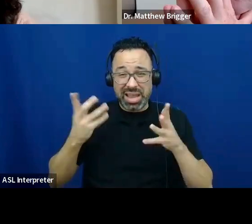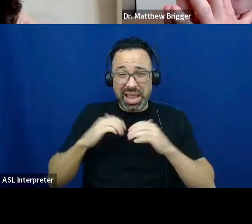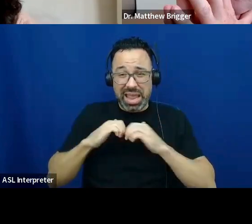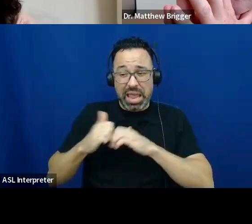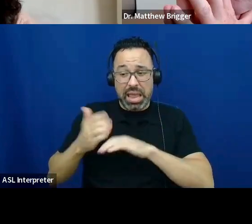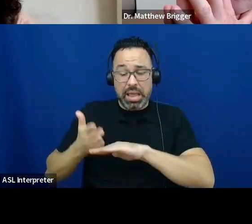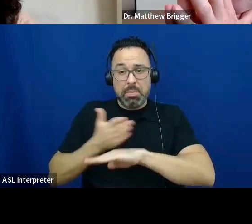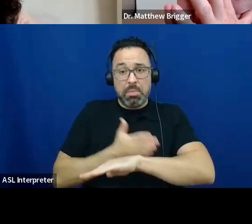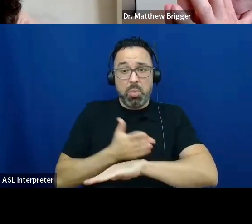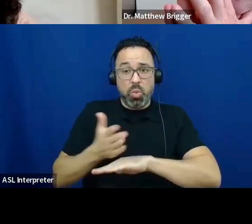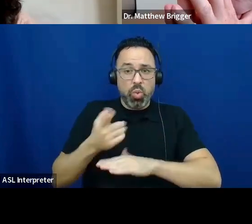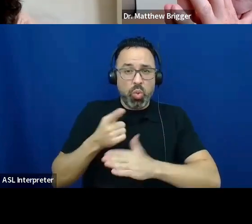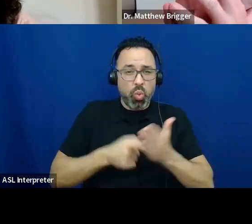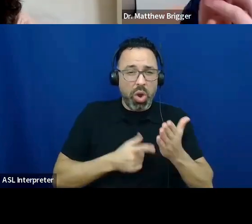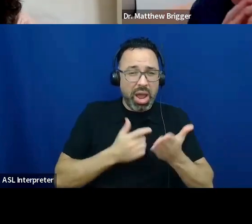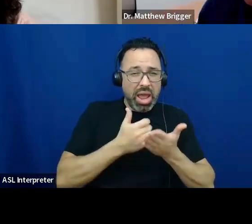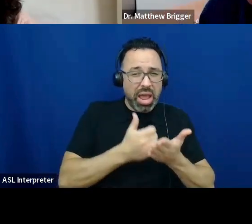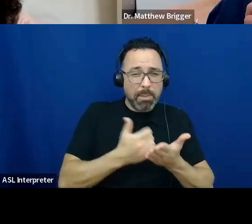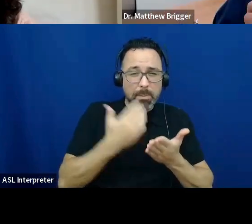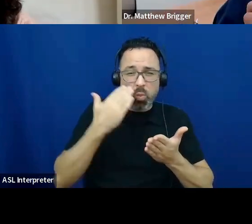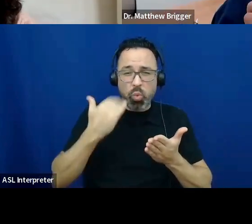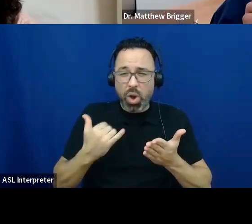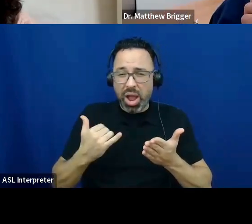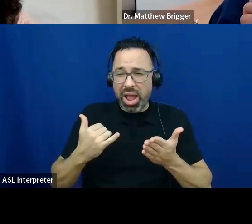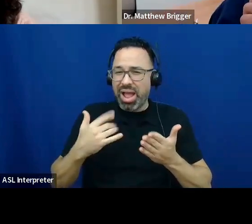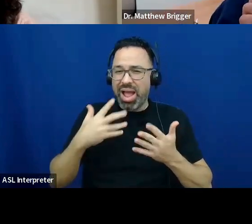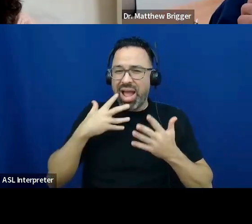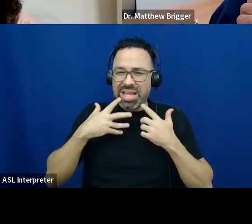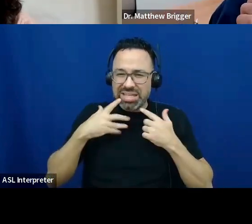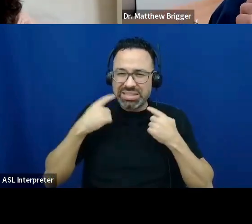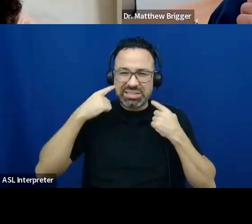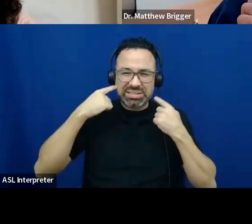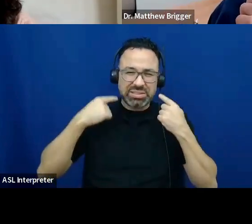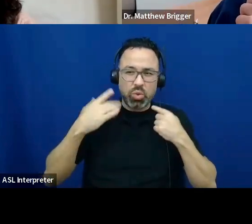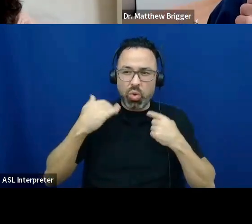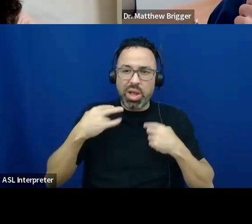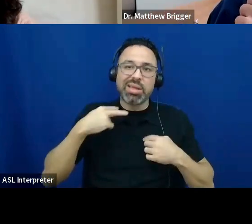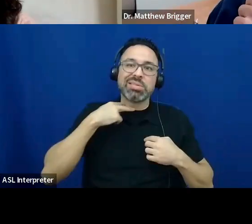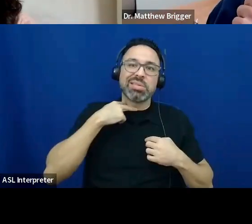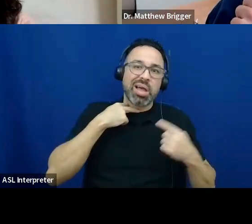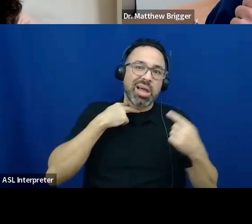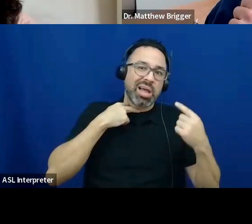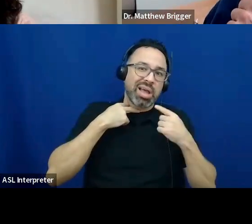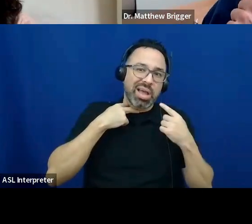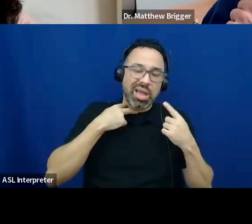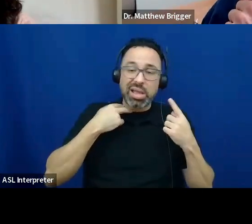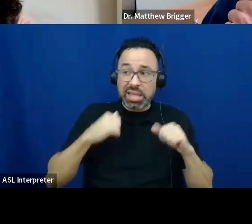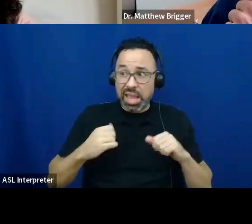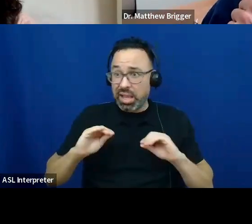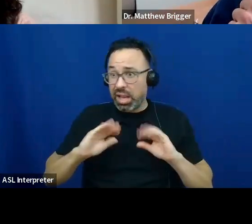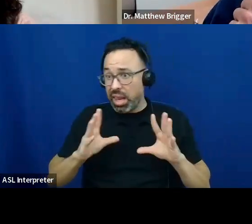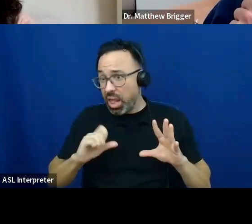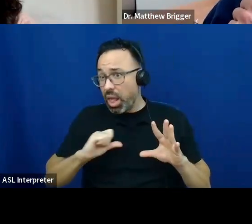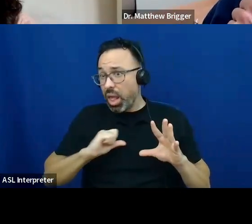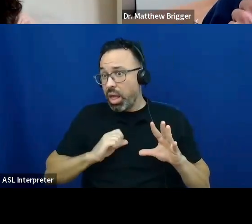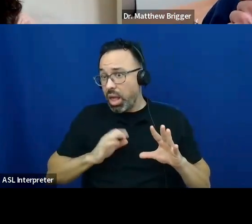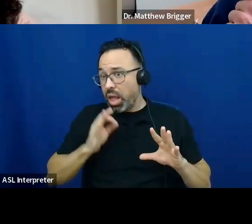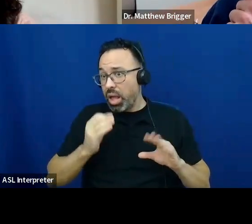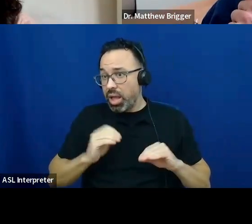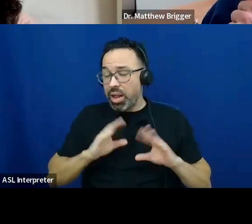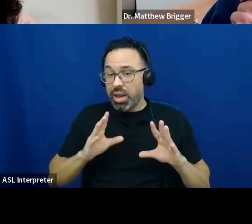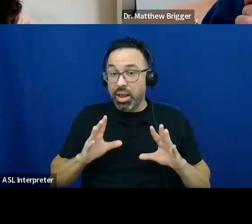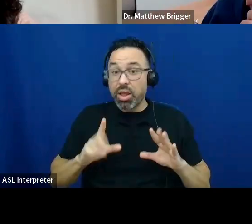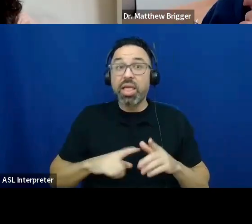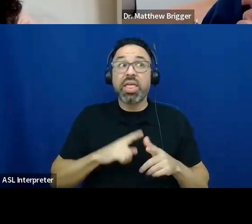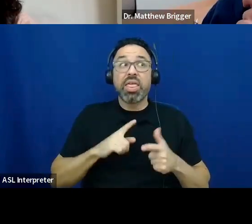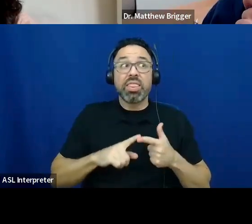that. What strategies help? Why are the secretions there? Why are they not moving back? How well can they be cleared? So that if you go and do Botox, so